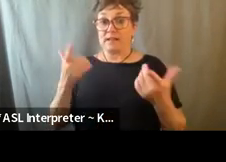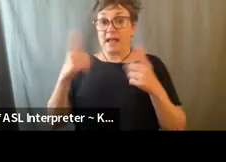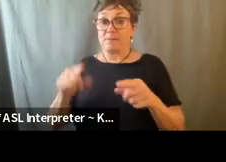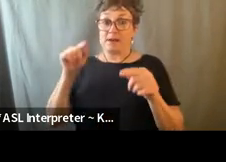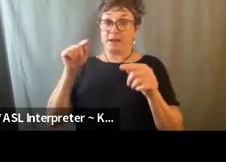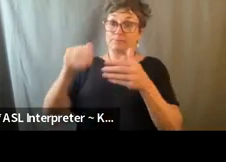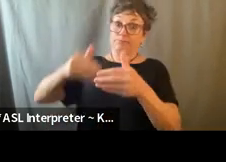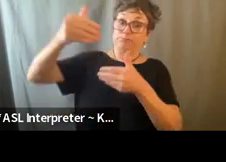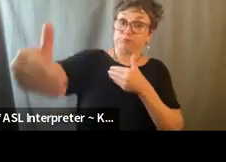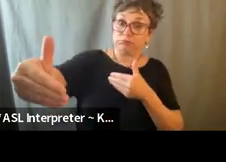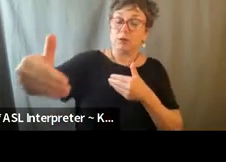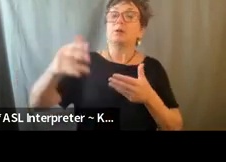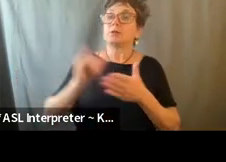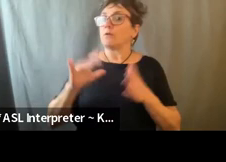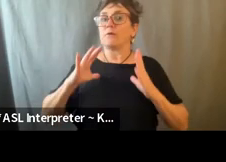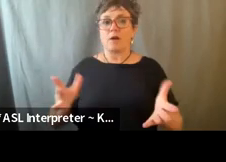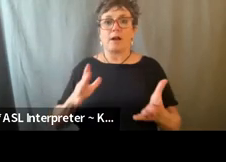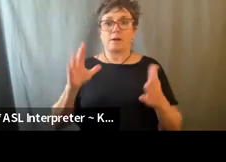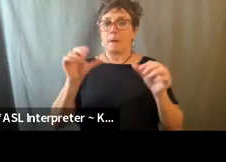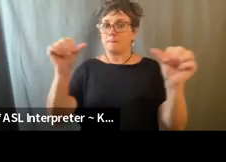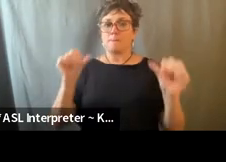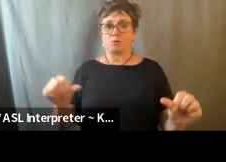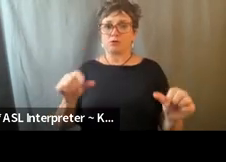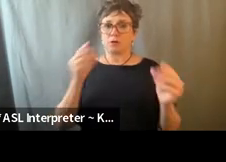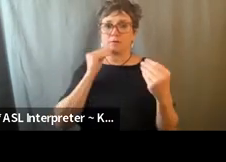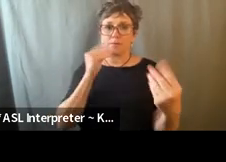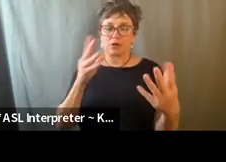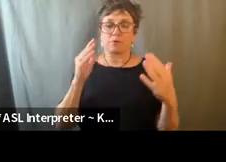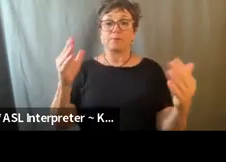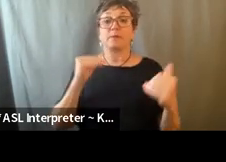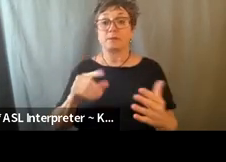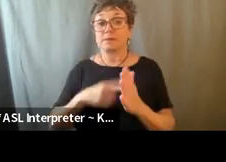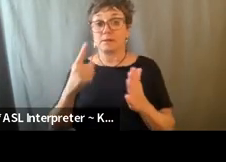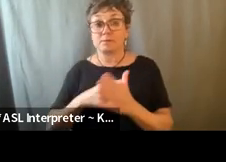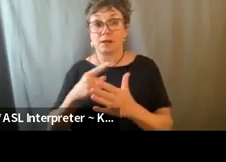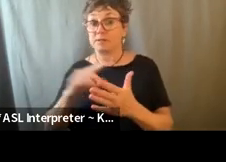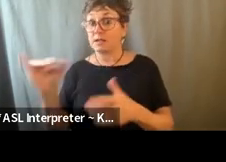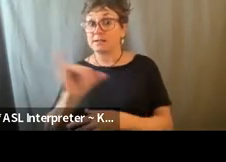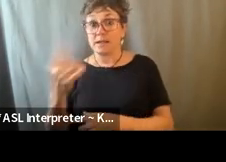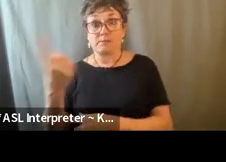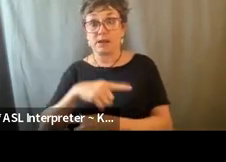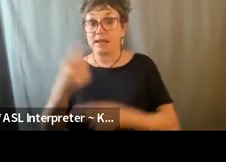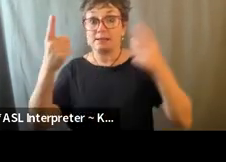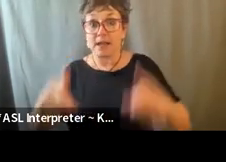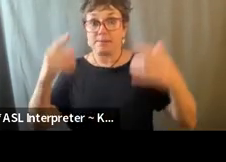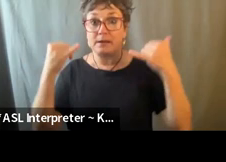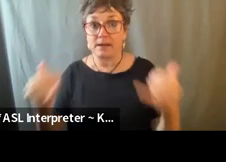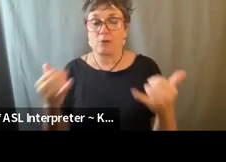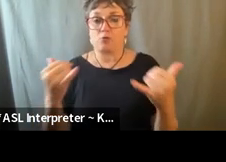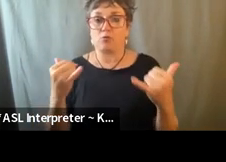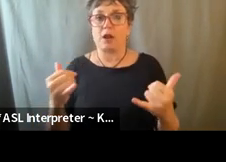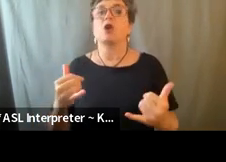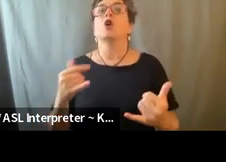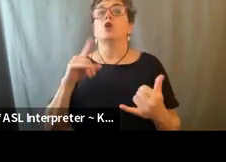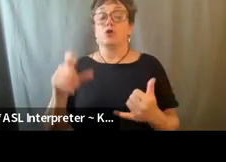can happen day of, and some of those day of posts, you're, you got to make it, you got to put it out that